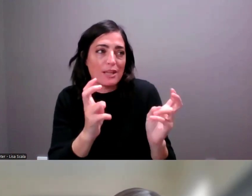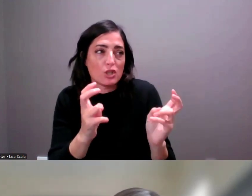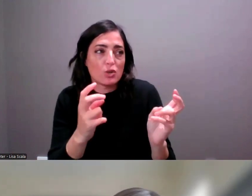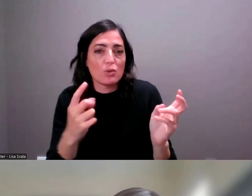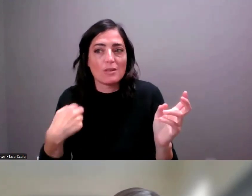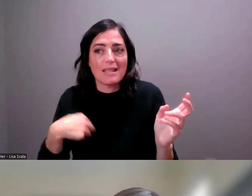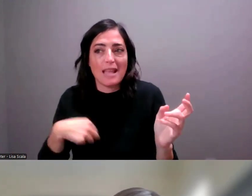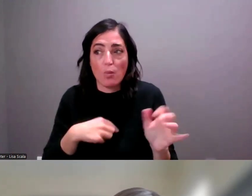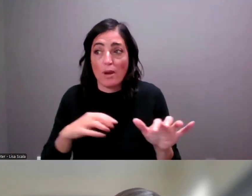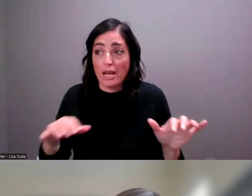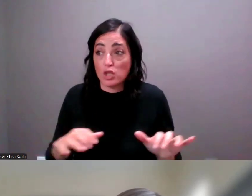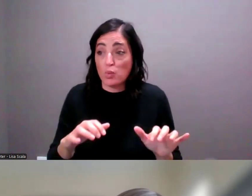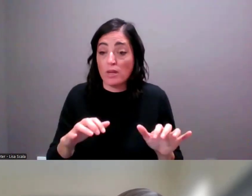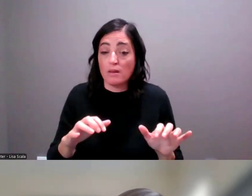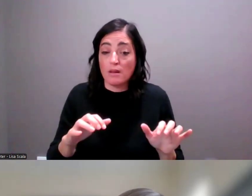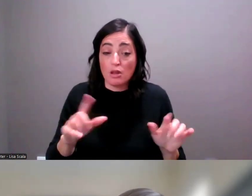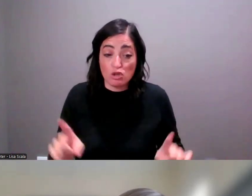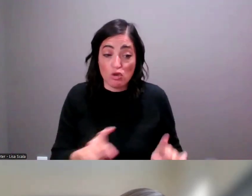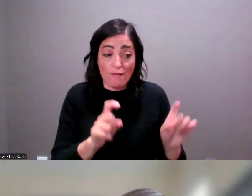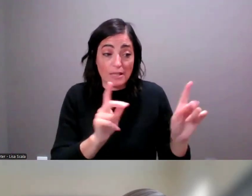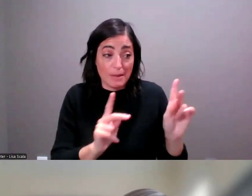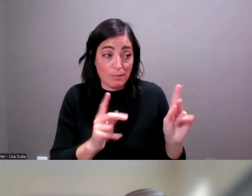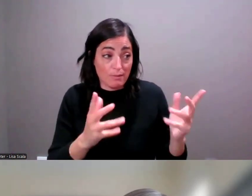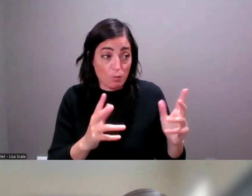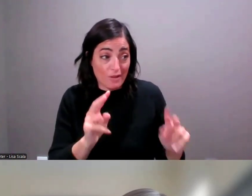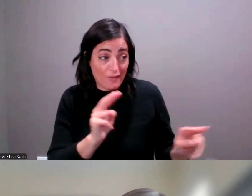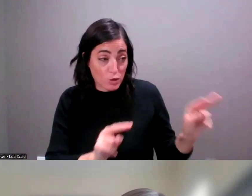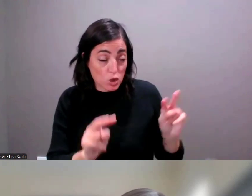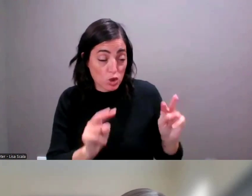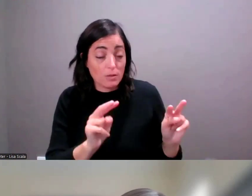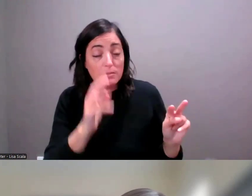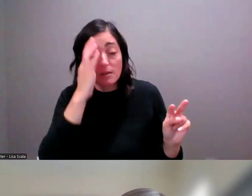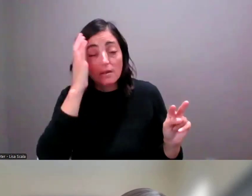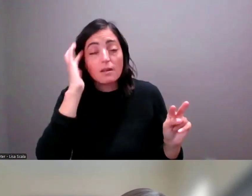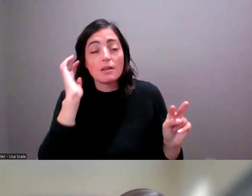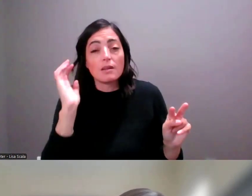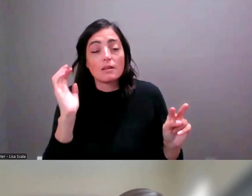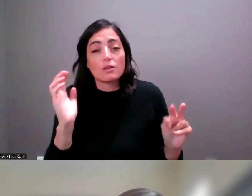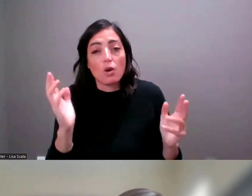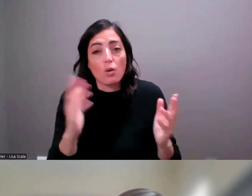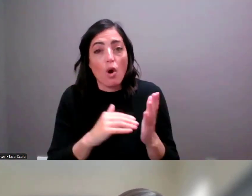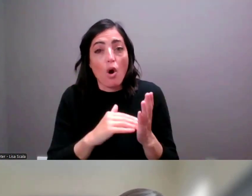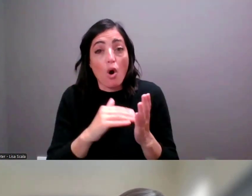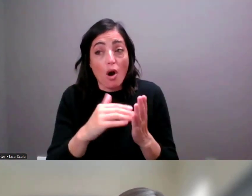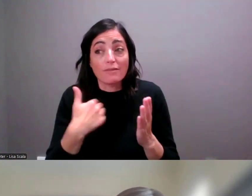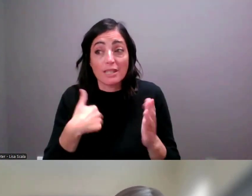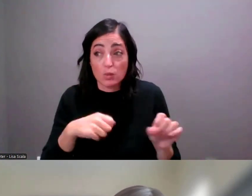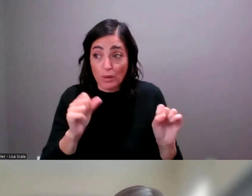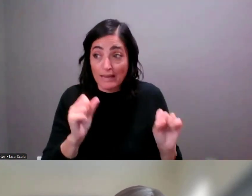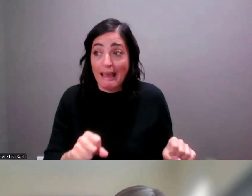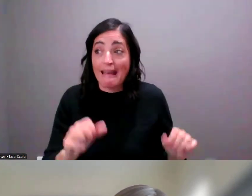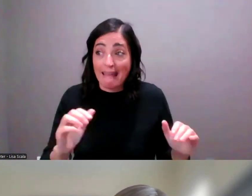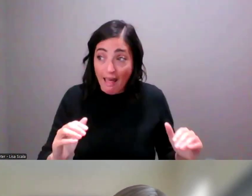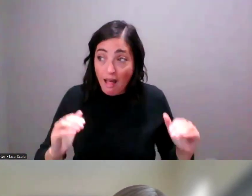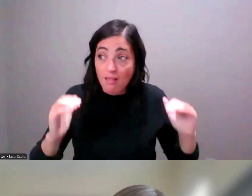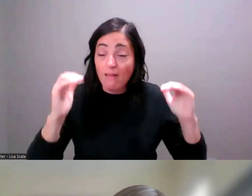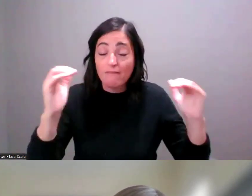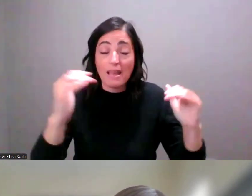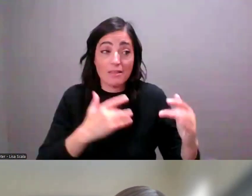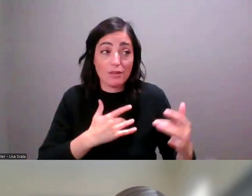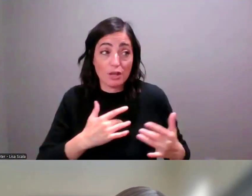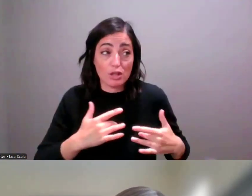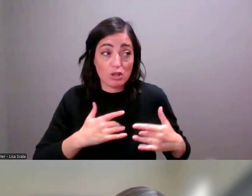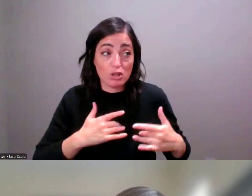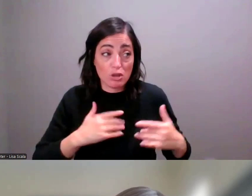people doing these surveys have observed. So as often as we can elevate these concerns and